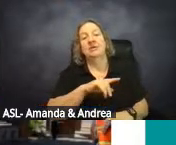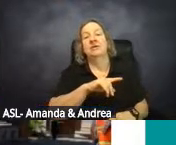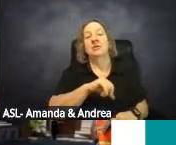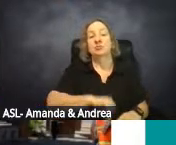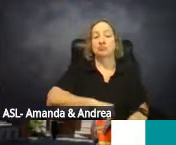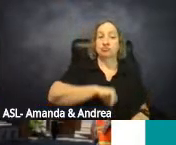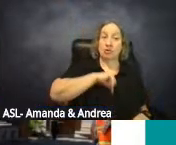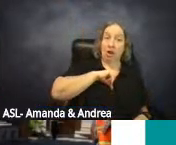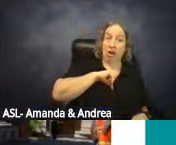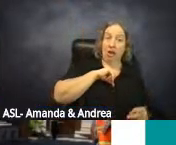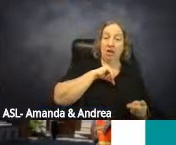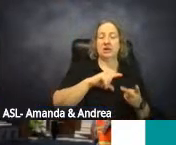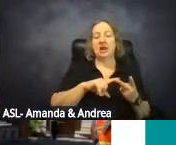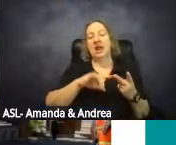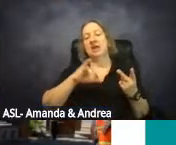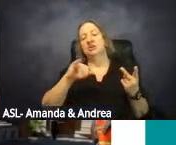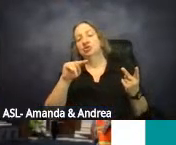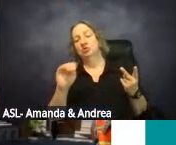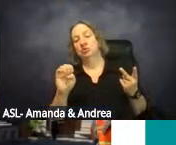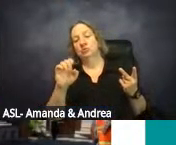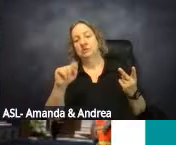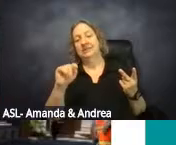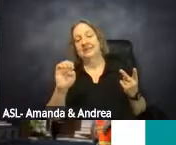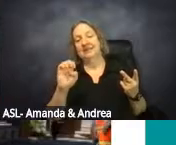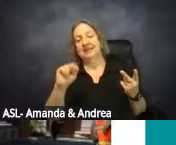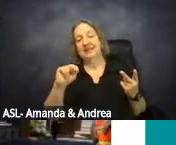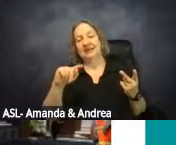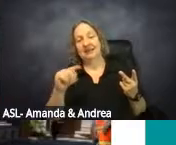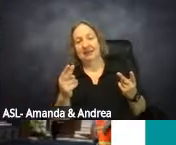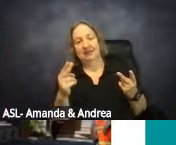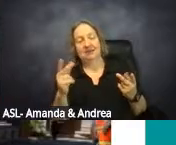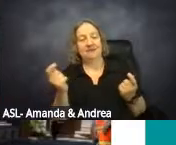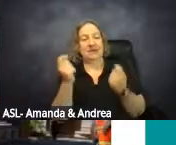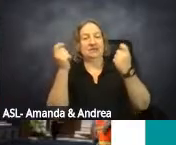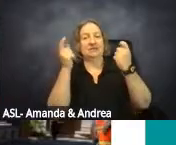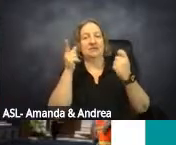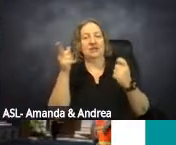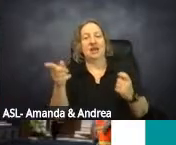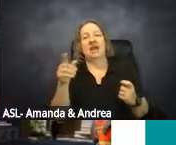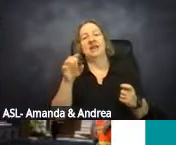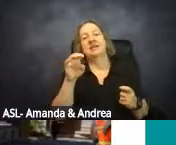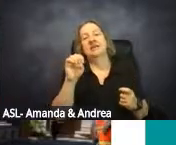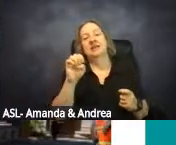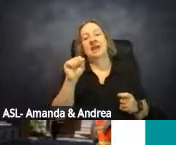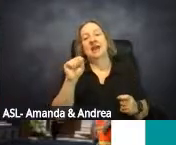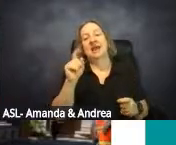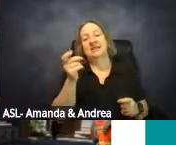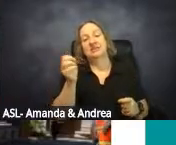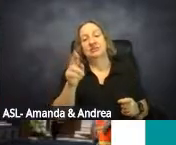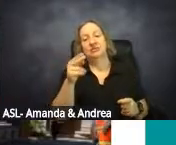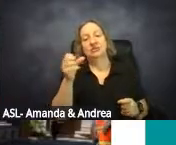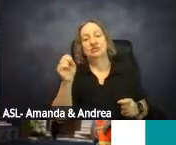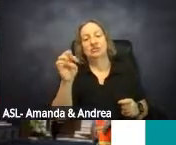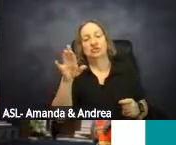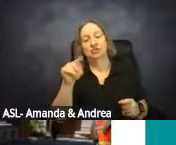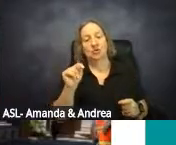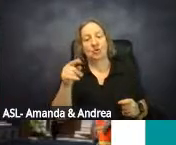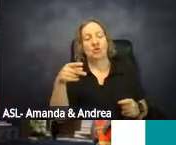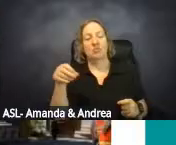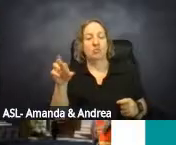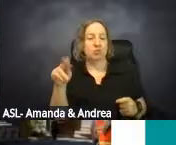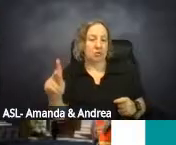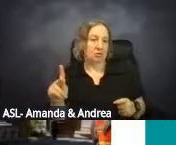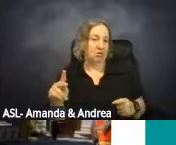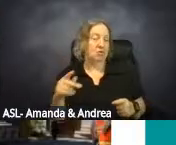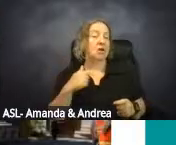Juneteenth Festival in Esther Short Park. I had the opportunity to